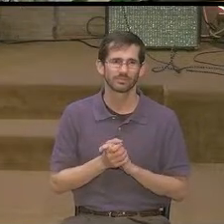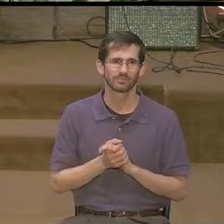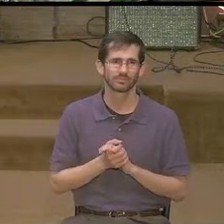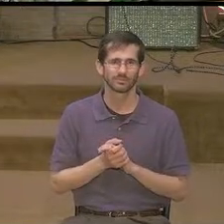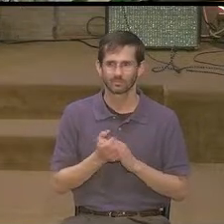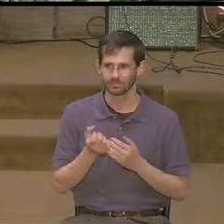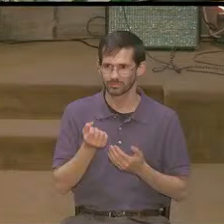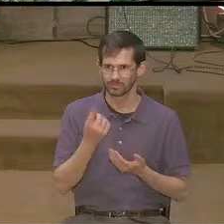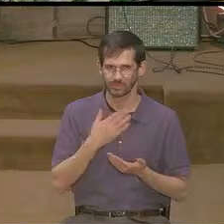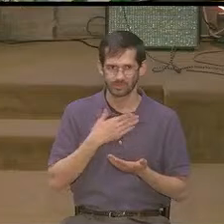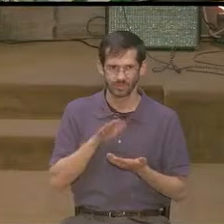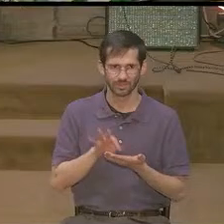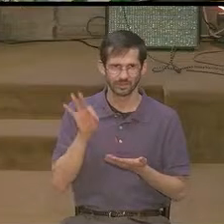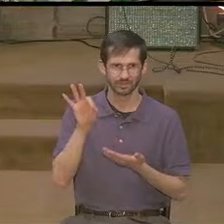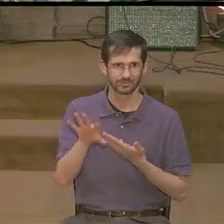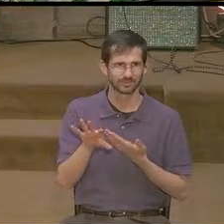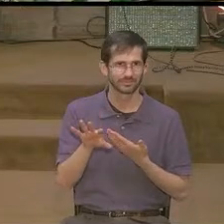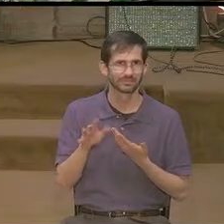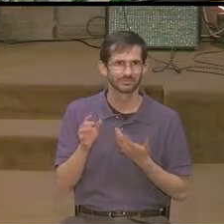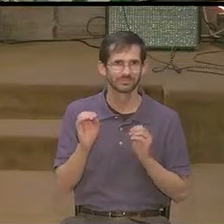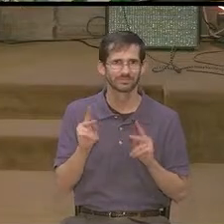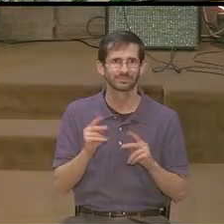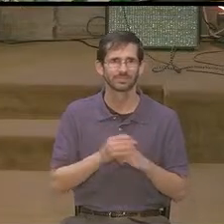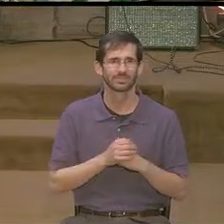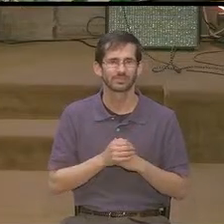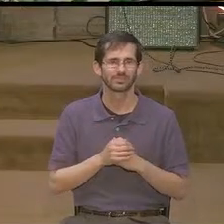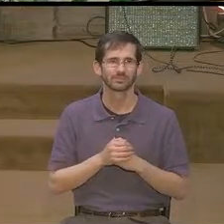Y'all picking up what I'm putting down? Okay.